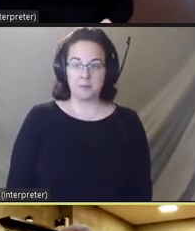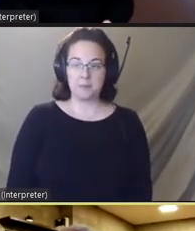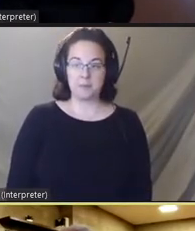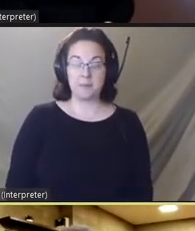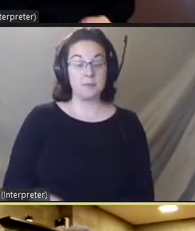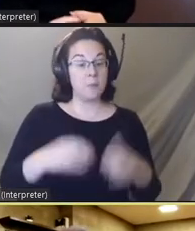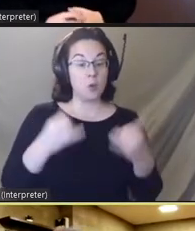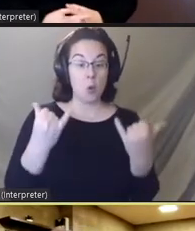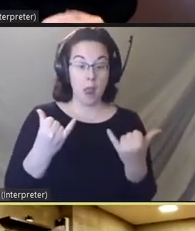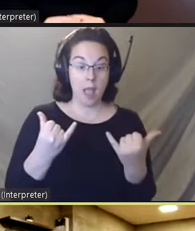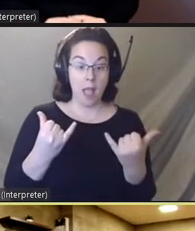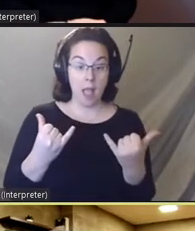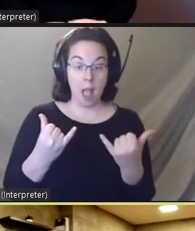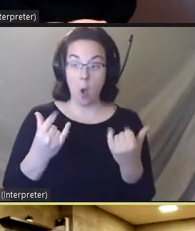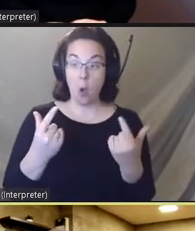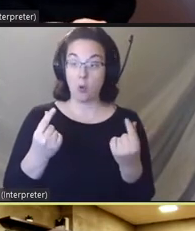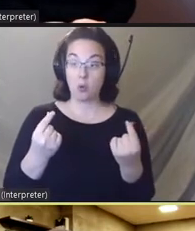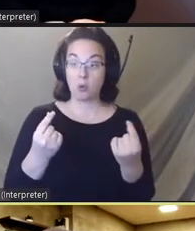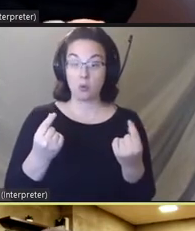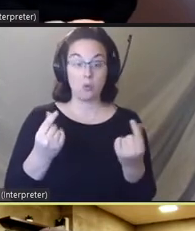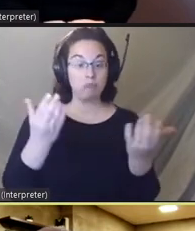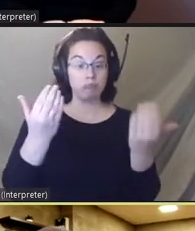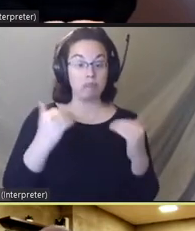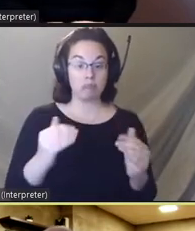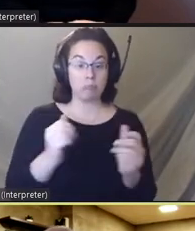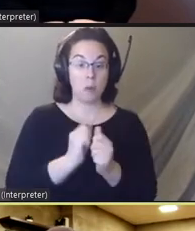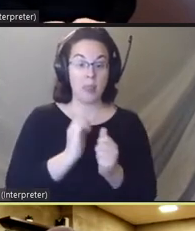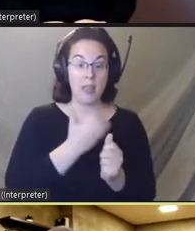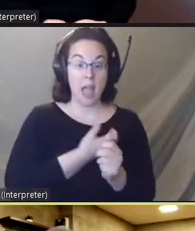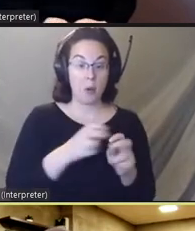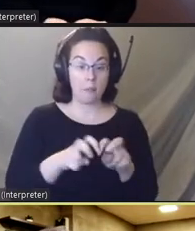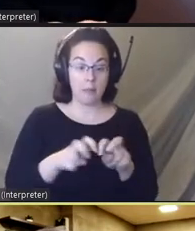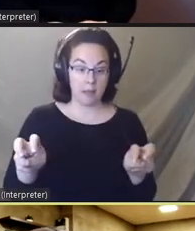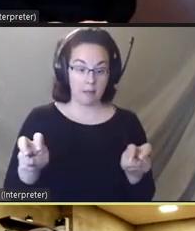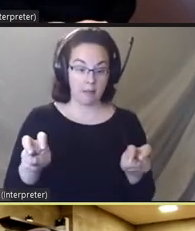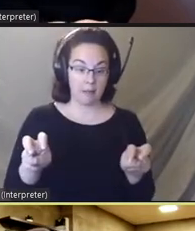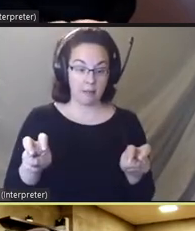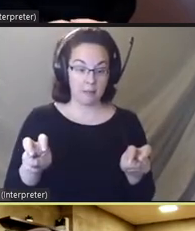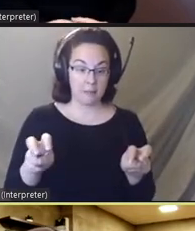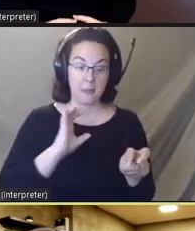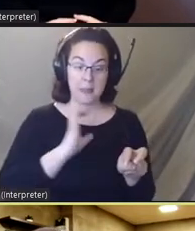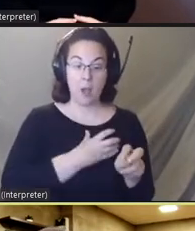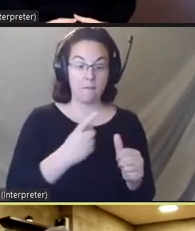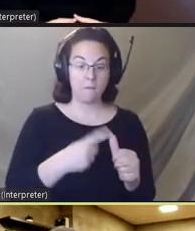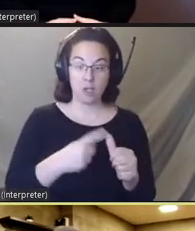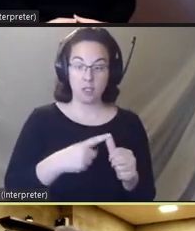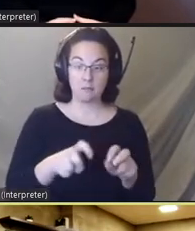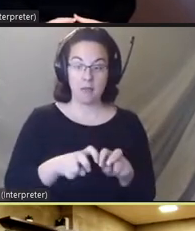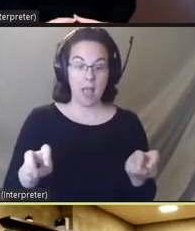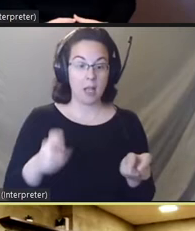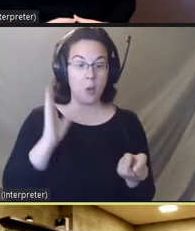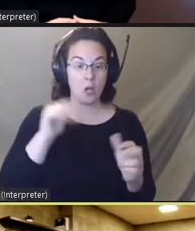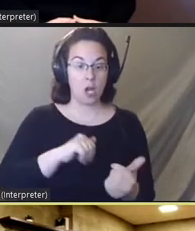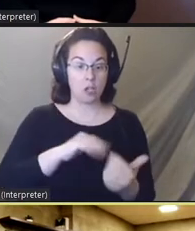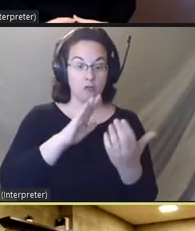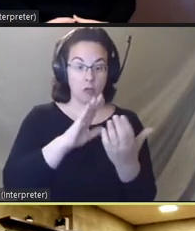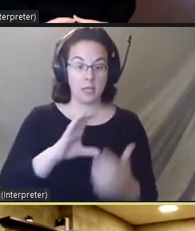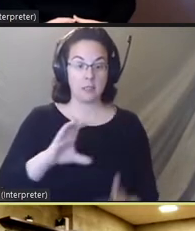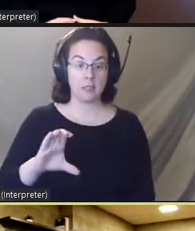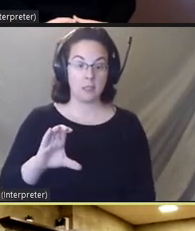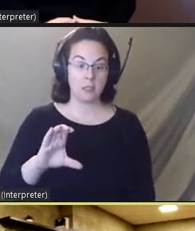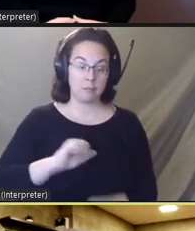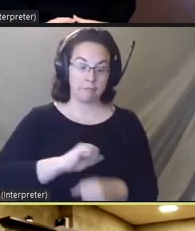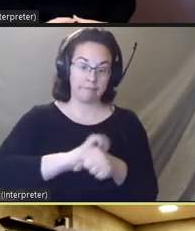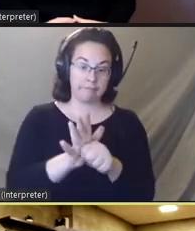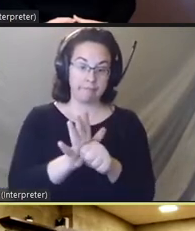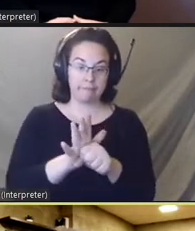So now let's just move on with our four panels. Our first panel will be addressing the COVID-19